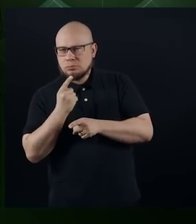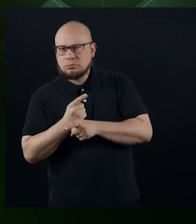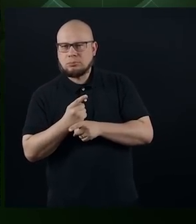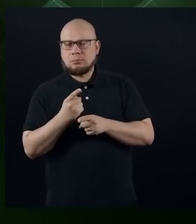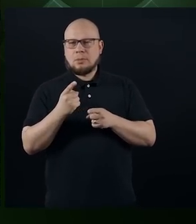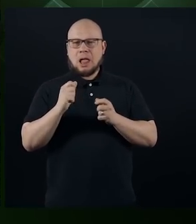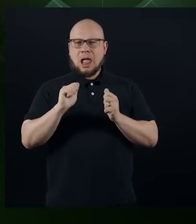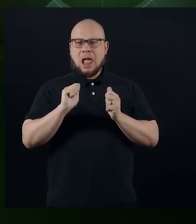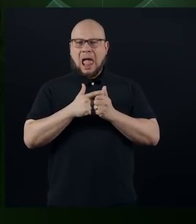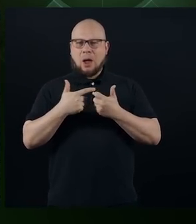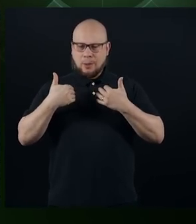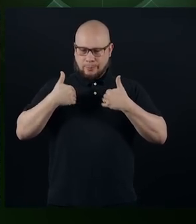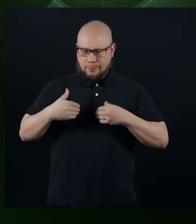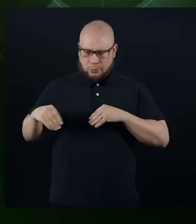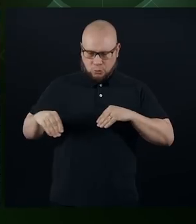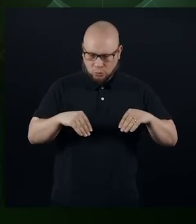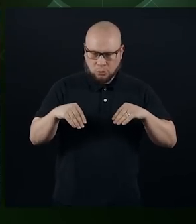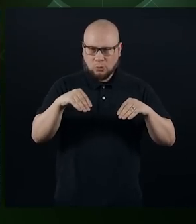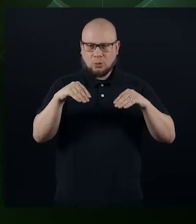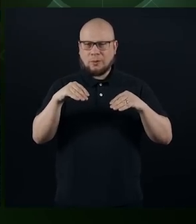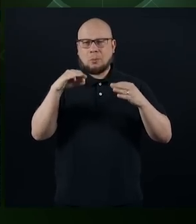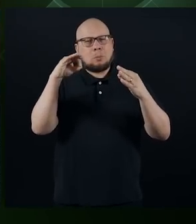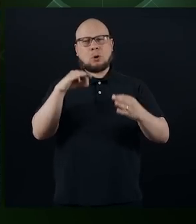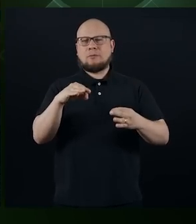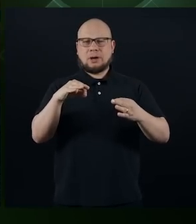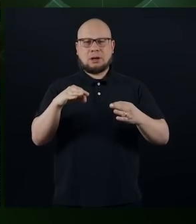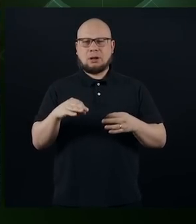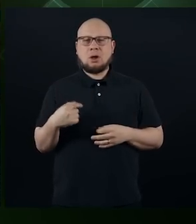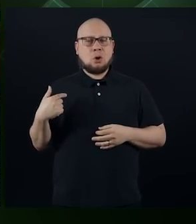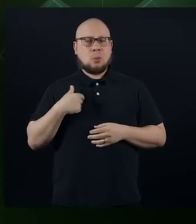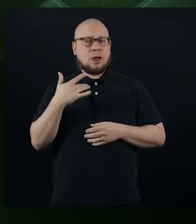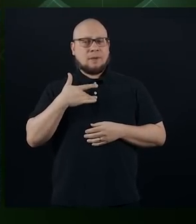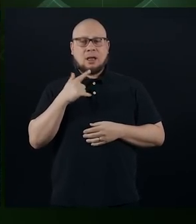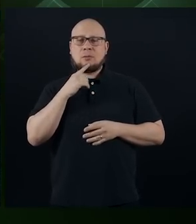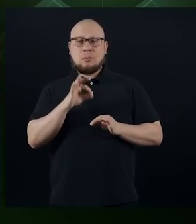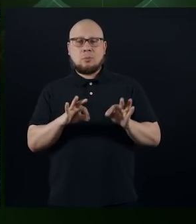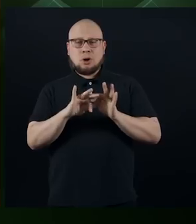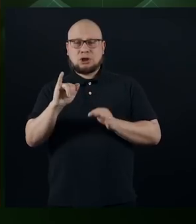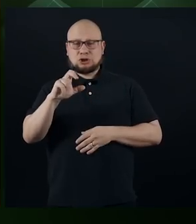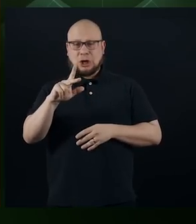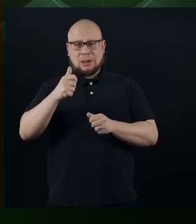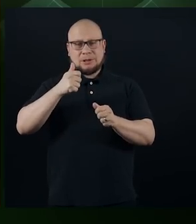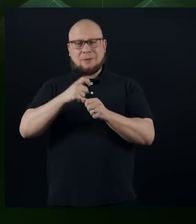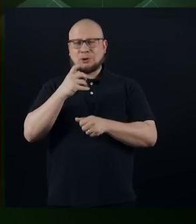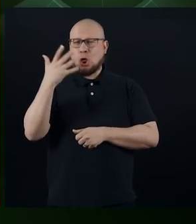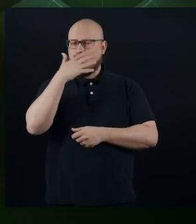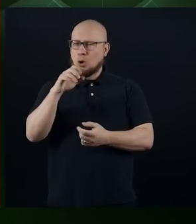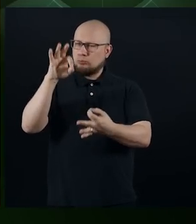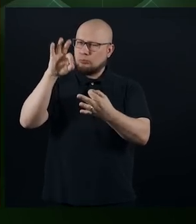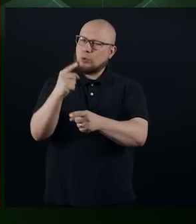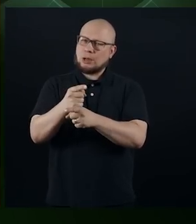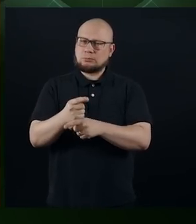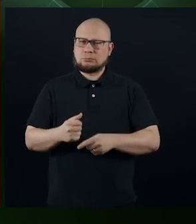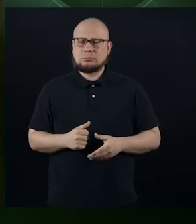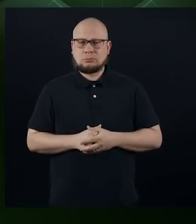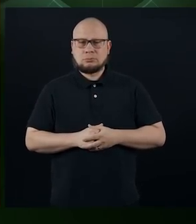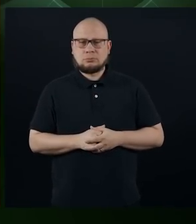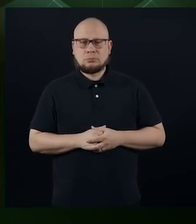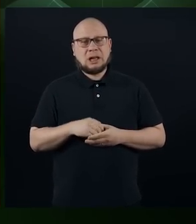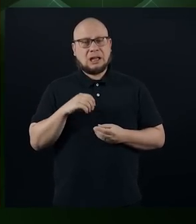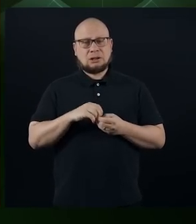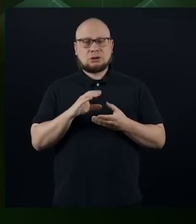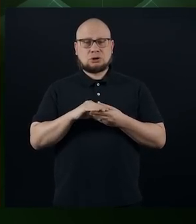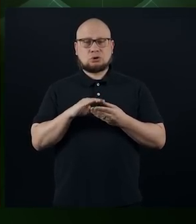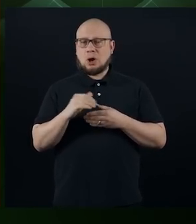and how he carries himself. Getting Jack right was absolutely key to this story. All of the characters that you see are part of this story are